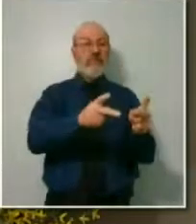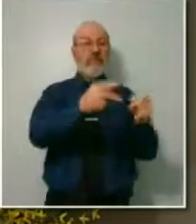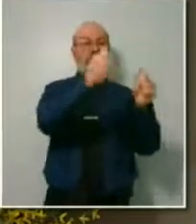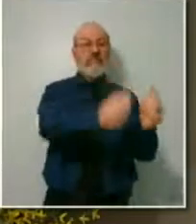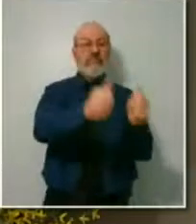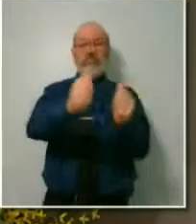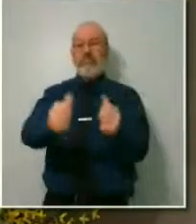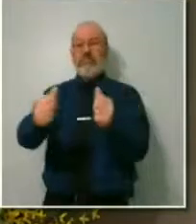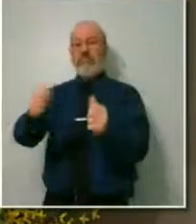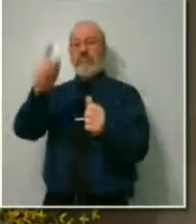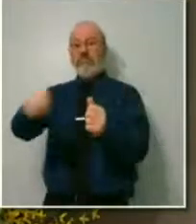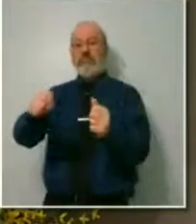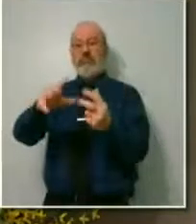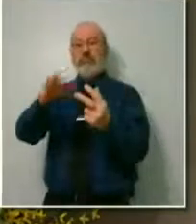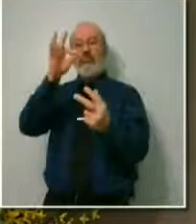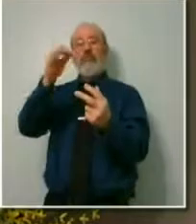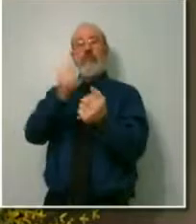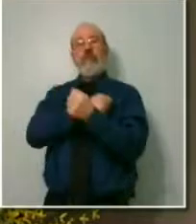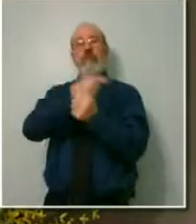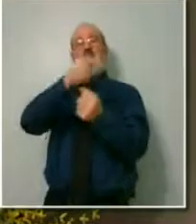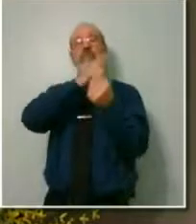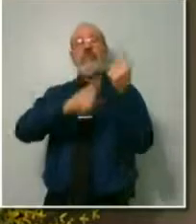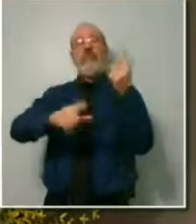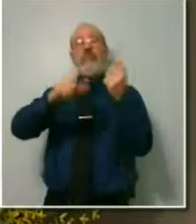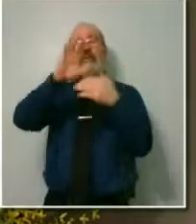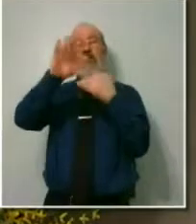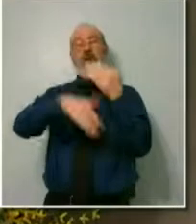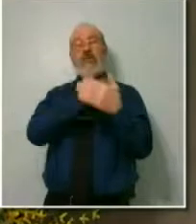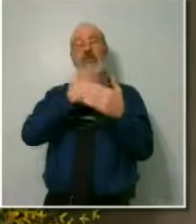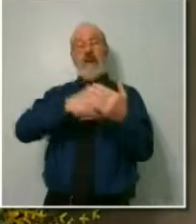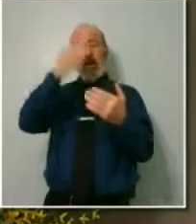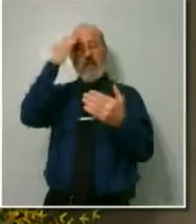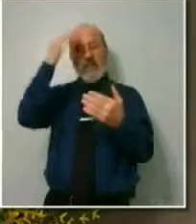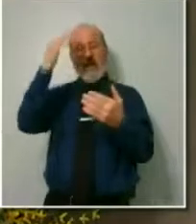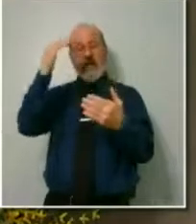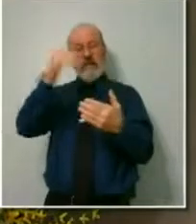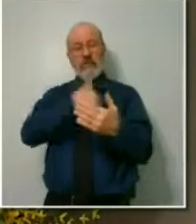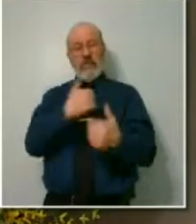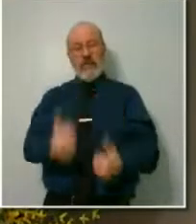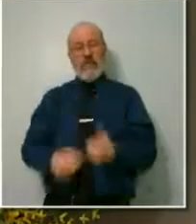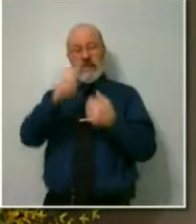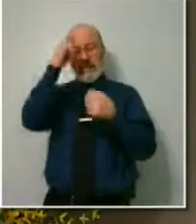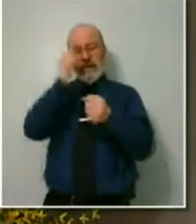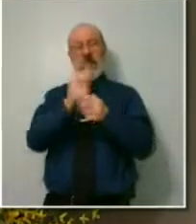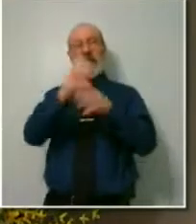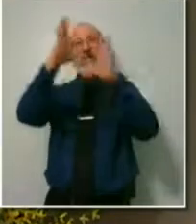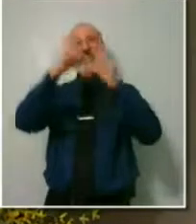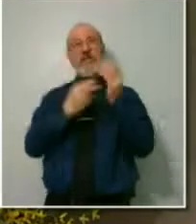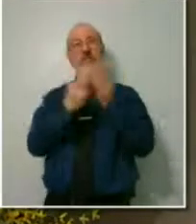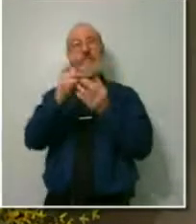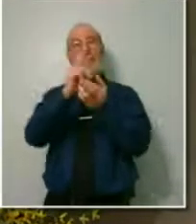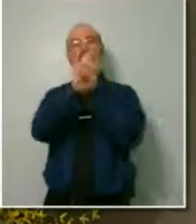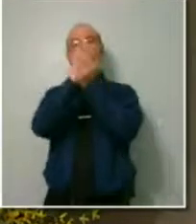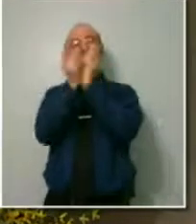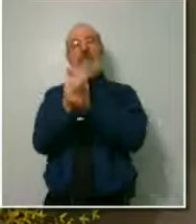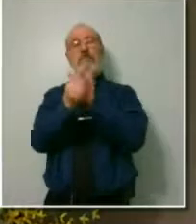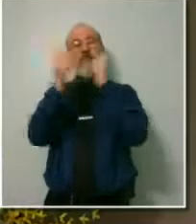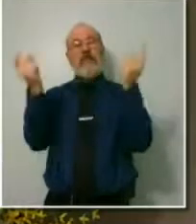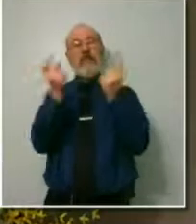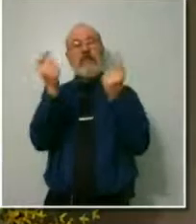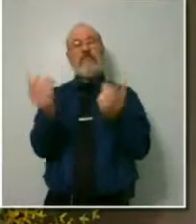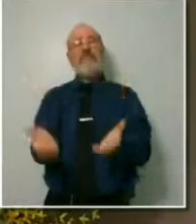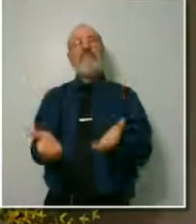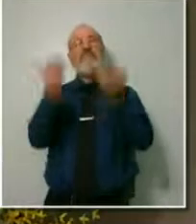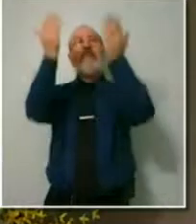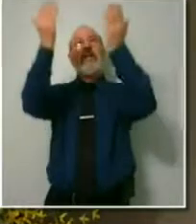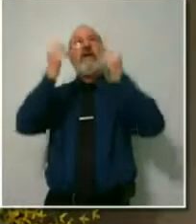with all their heart, mind, and soul, live by faith, and receive the truth, repent of their sins, and offer sacrifice for